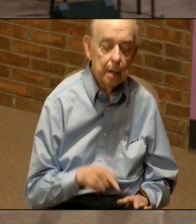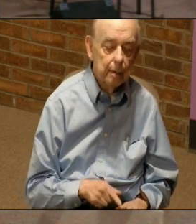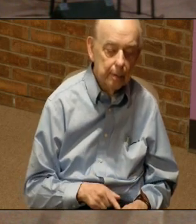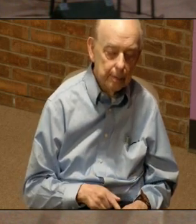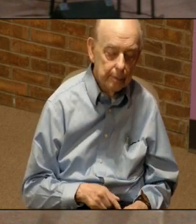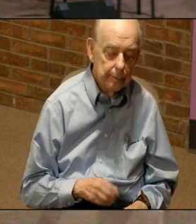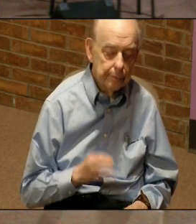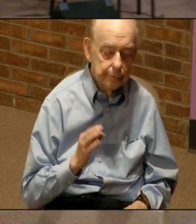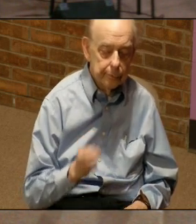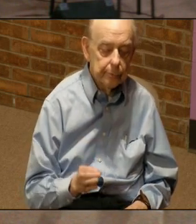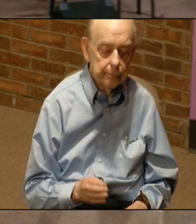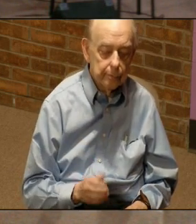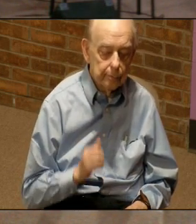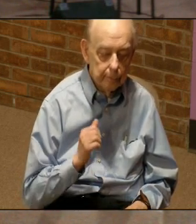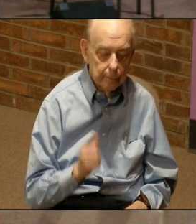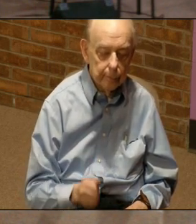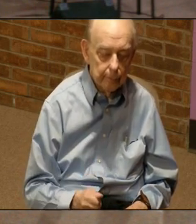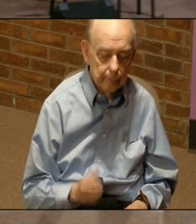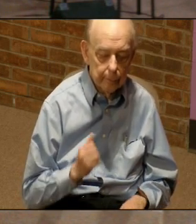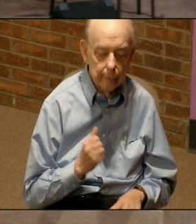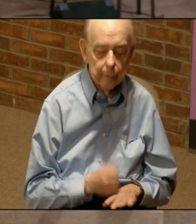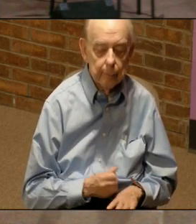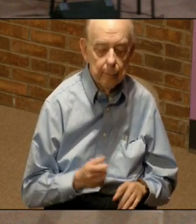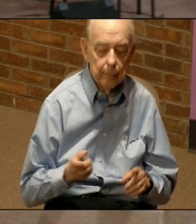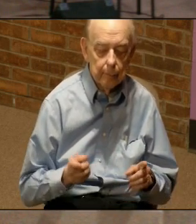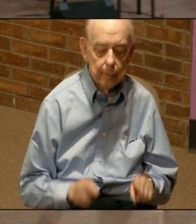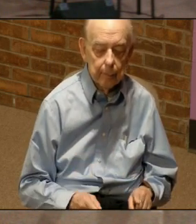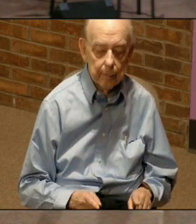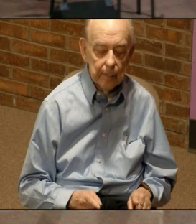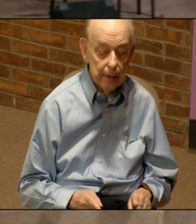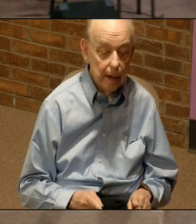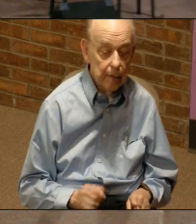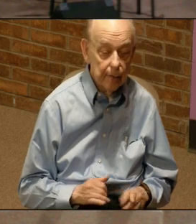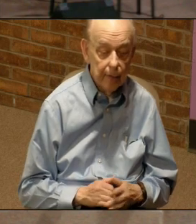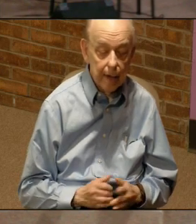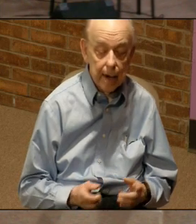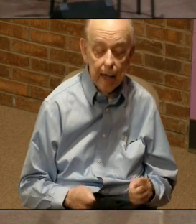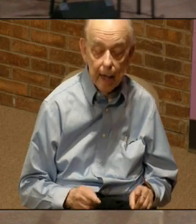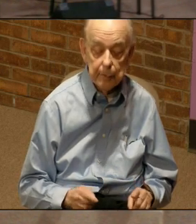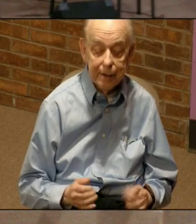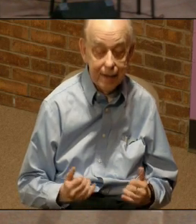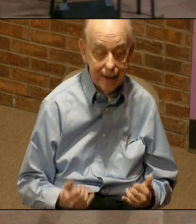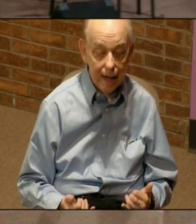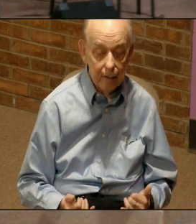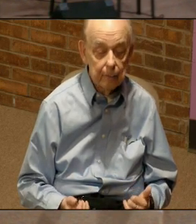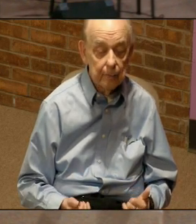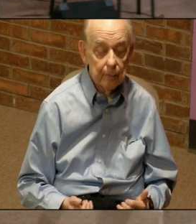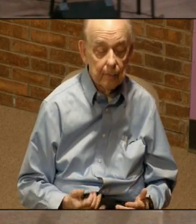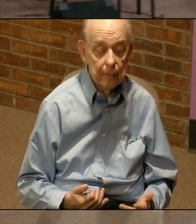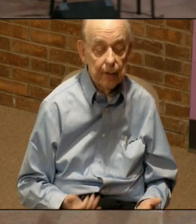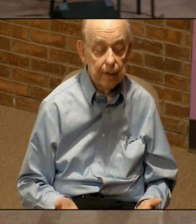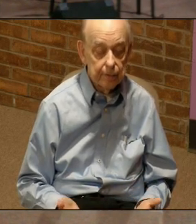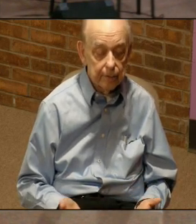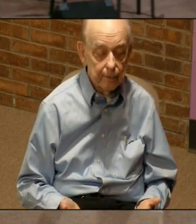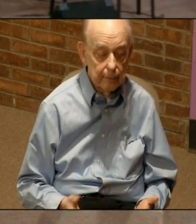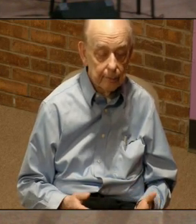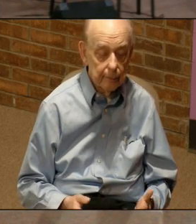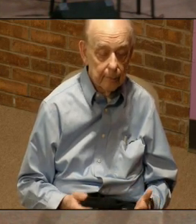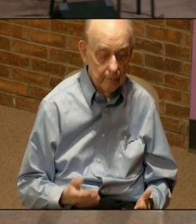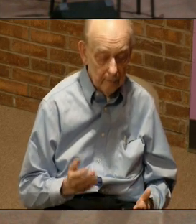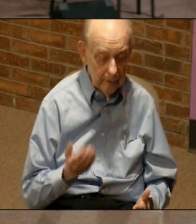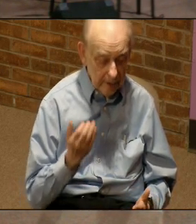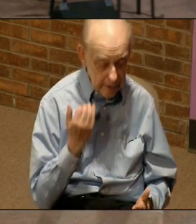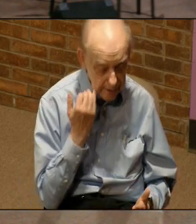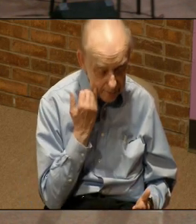Our destiny in our future is based upon events that happen right now in our life, whether you